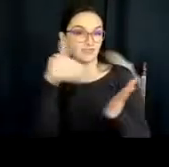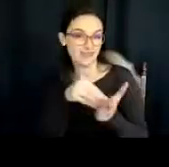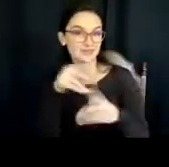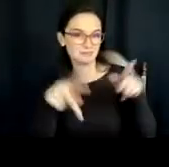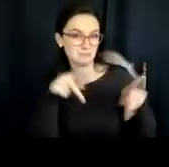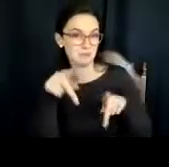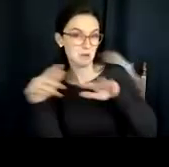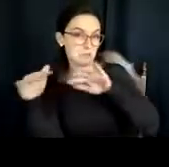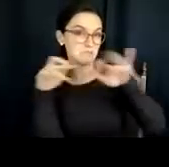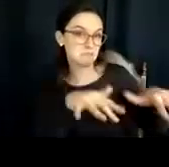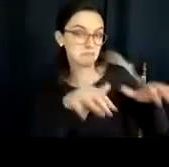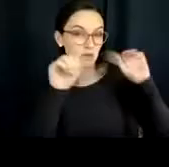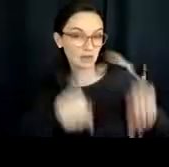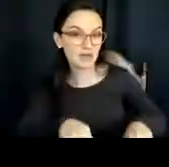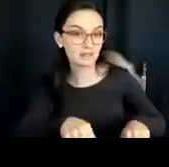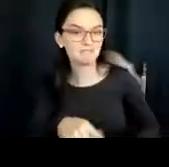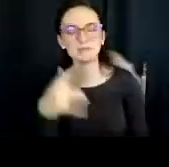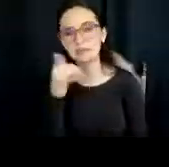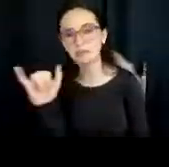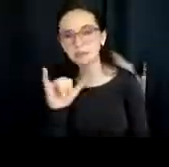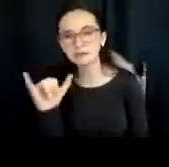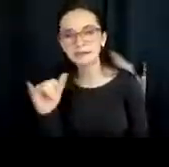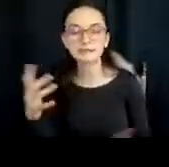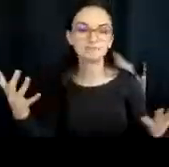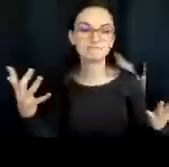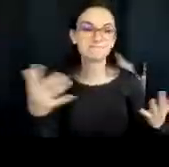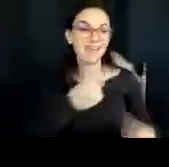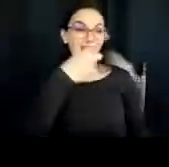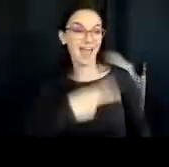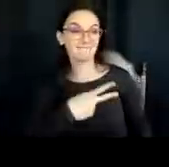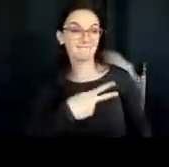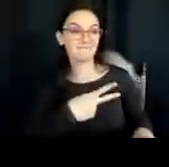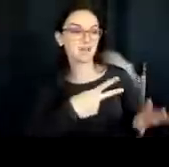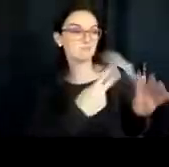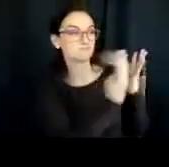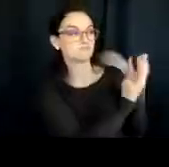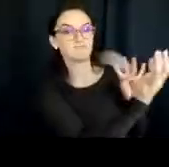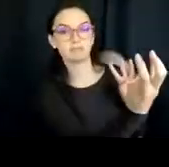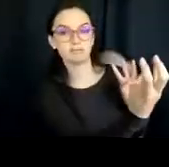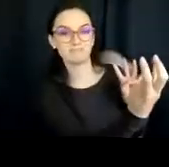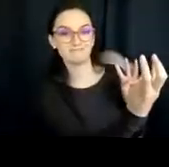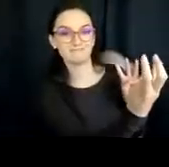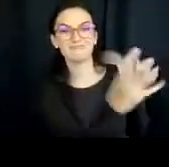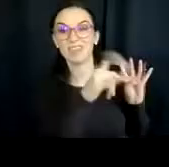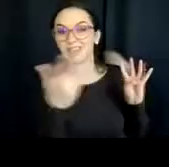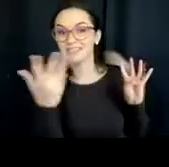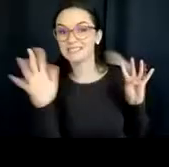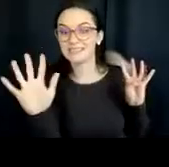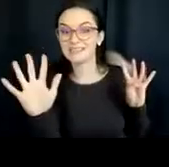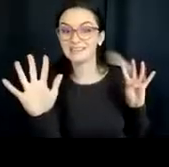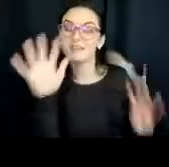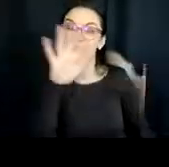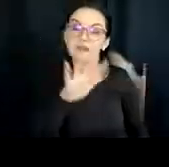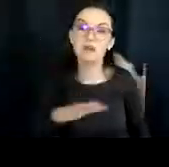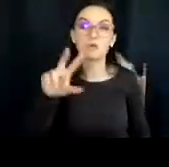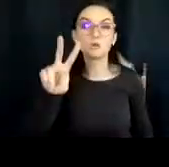pretty much like this half of the stadium looks now. And then in 2001,